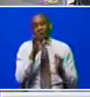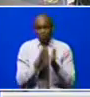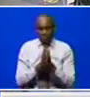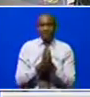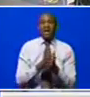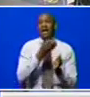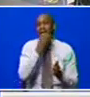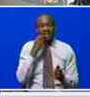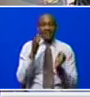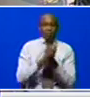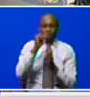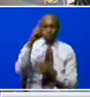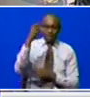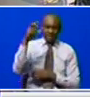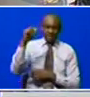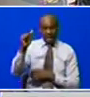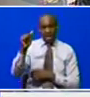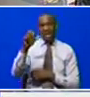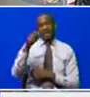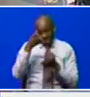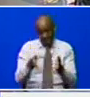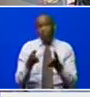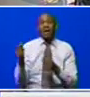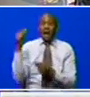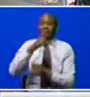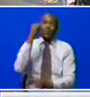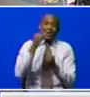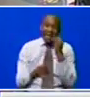coming to an end.